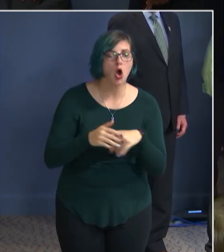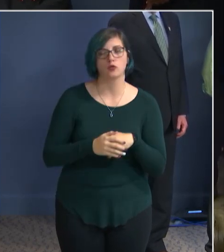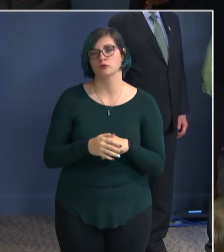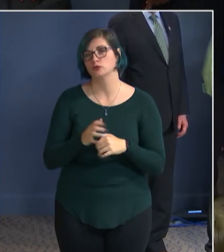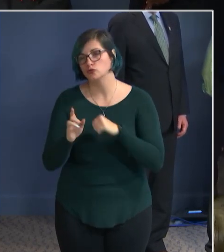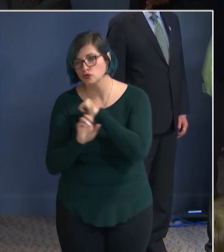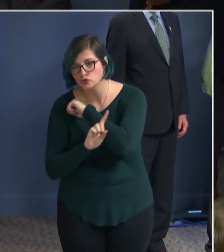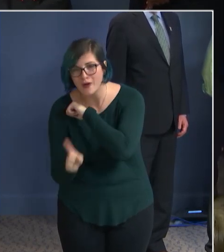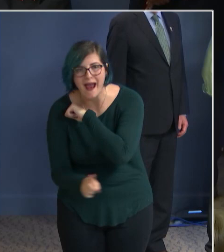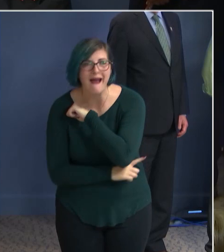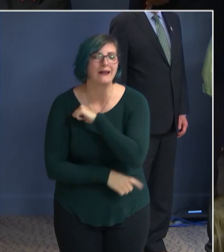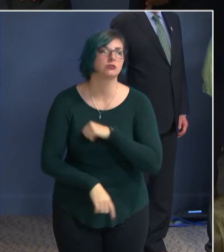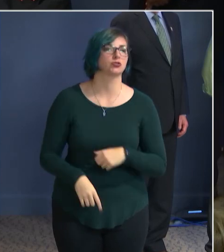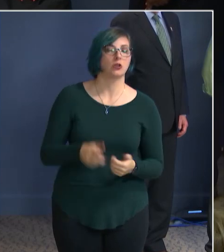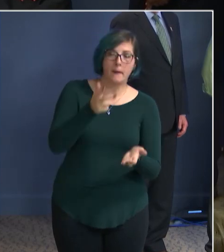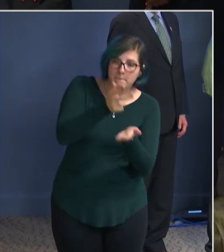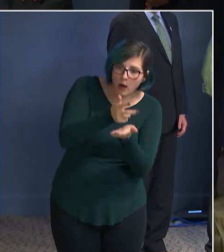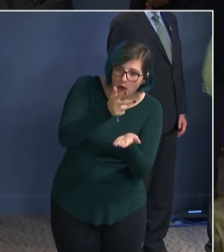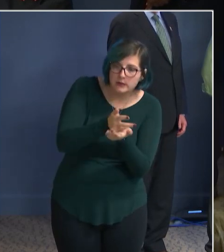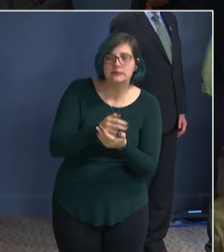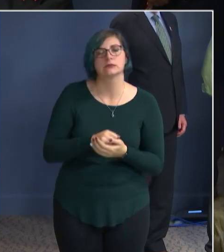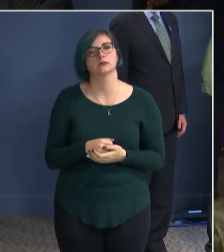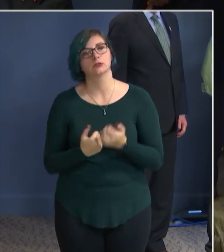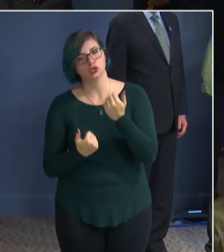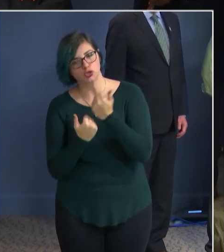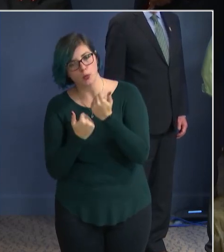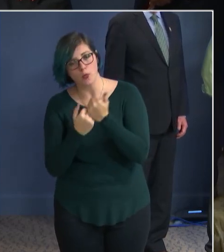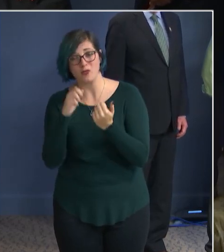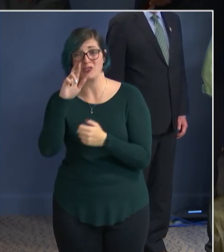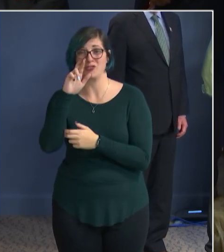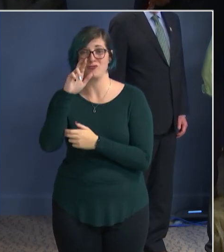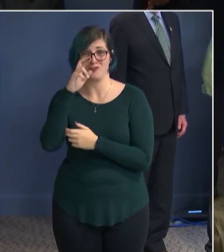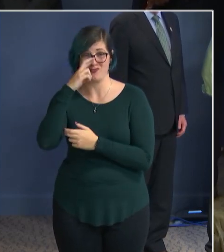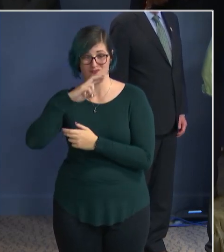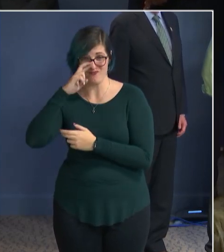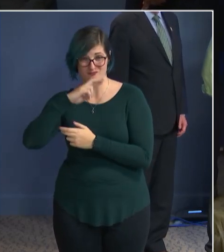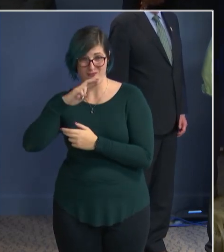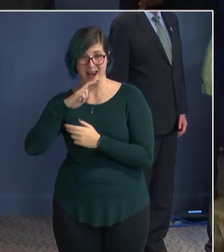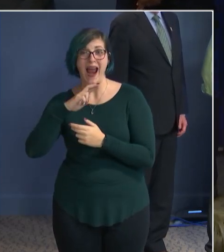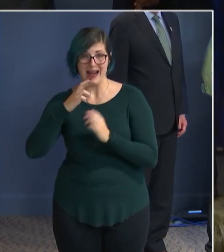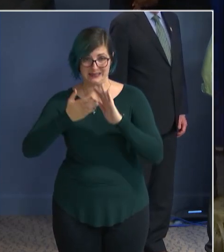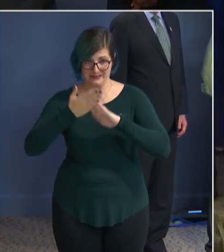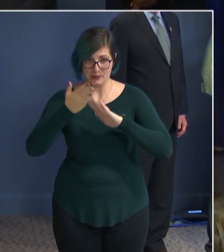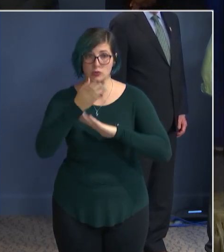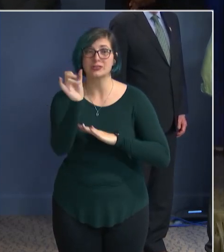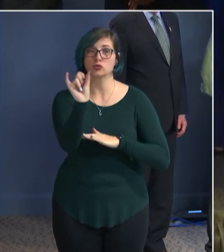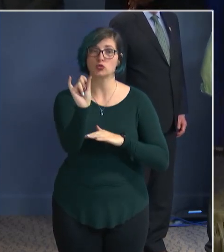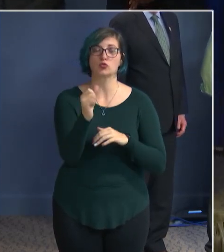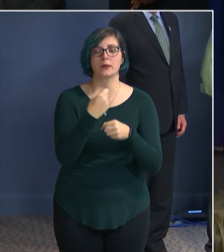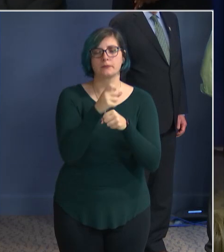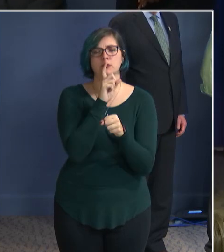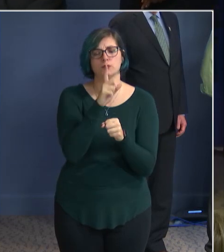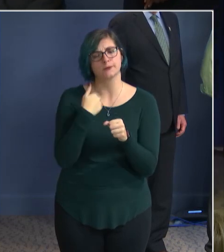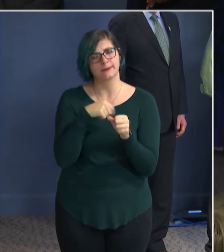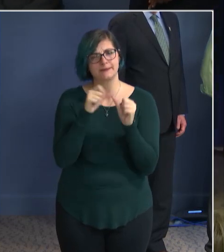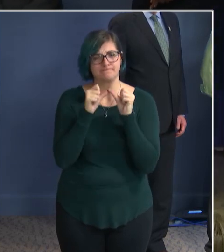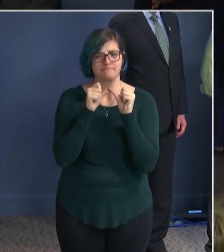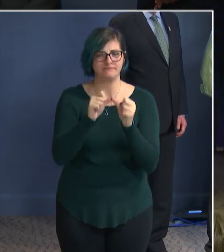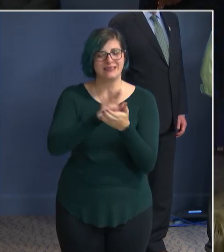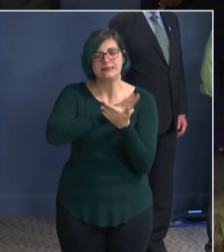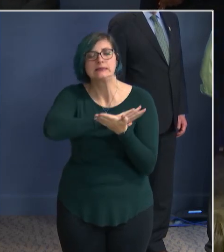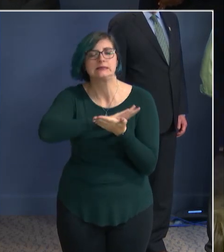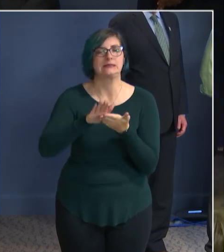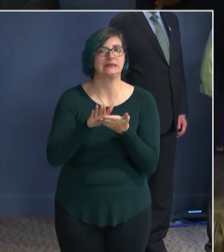parking, and supporting our RAT operations as well to make sure that we continue to be a